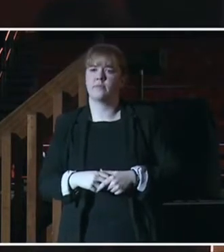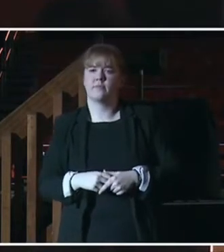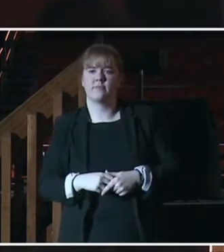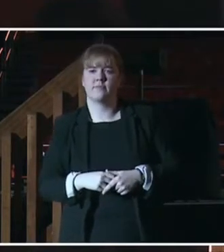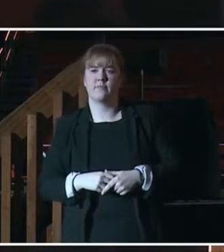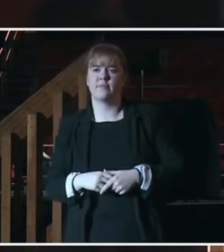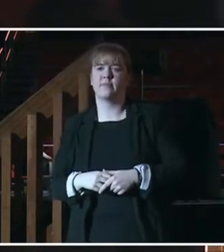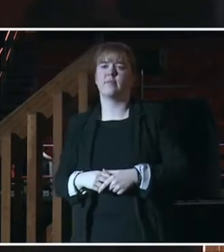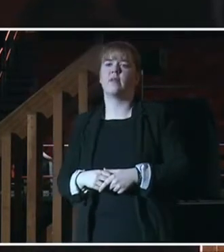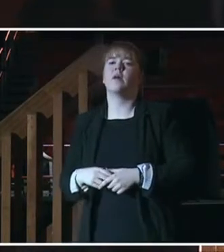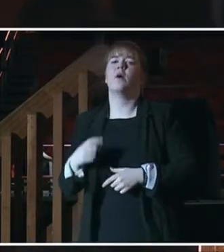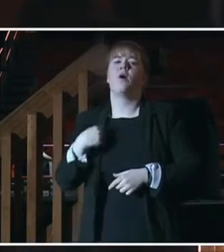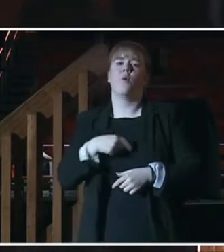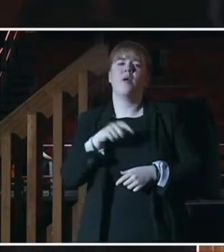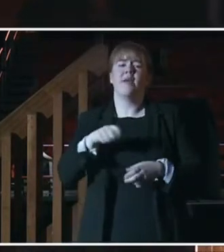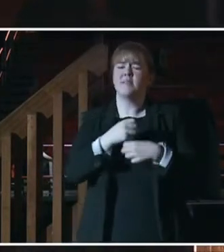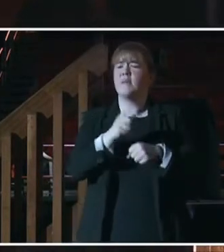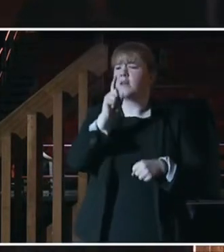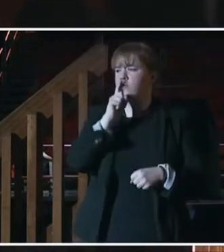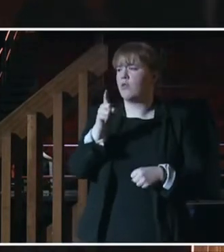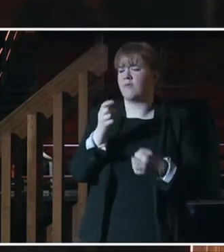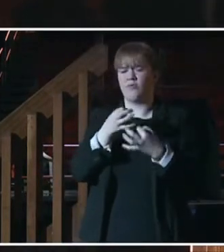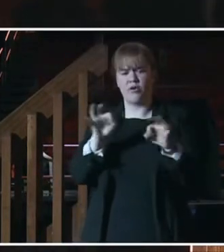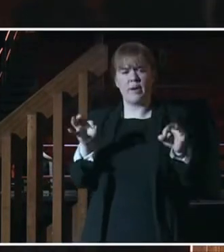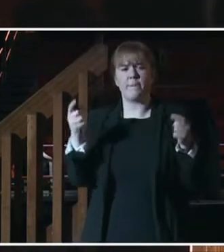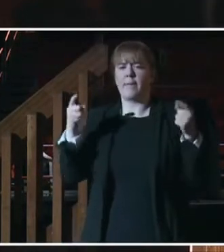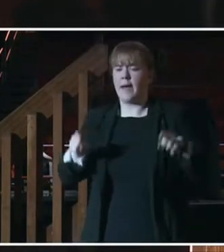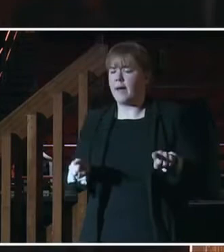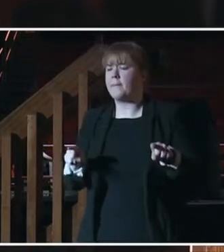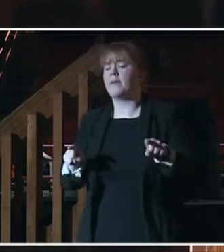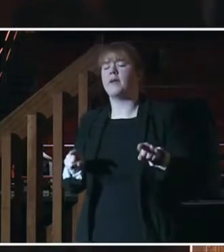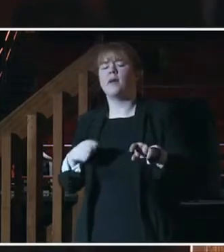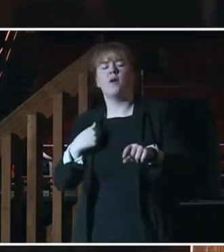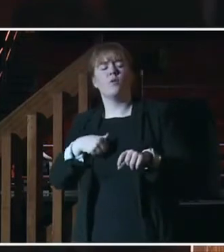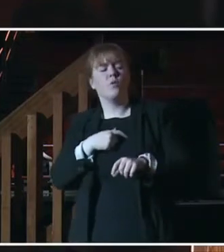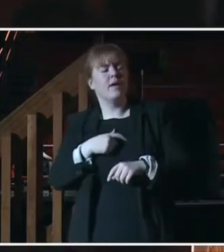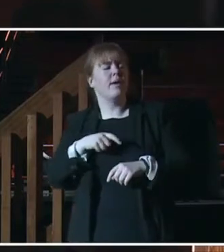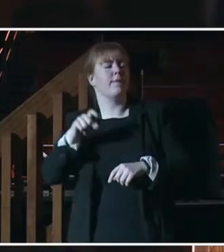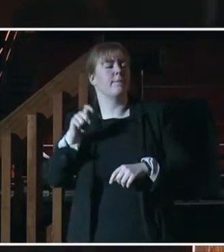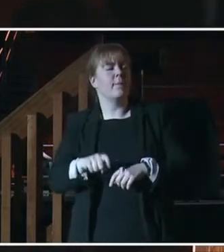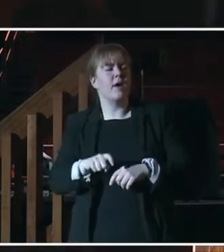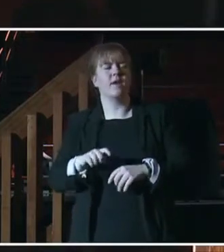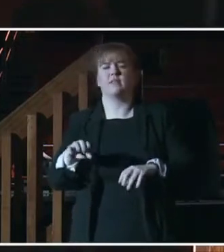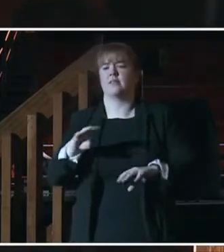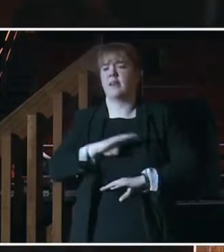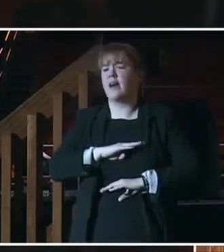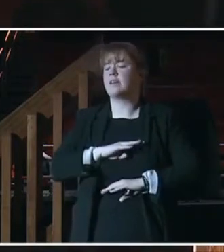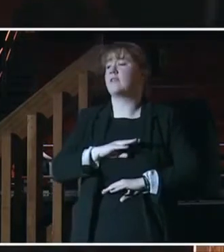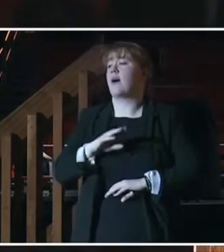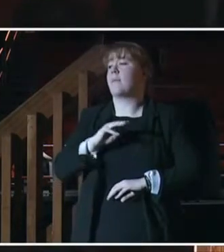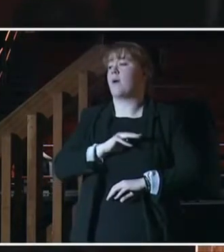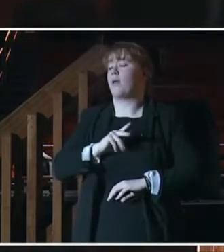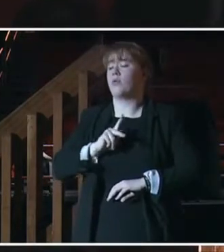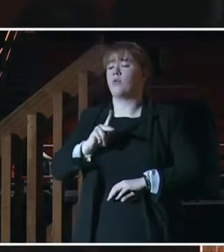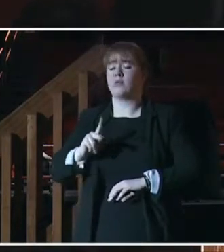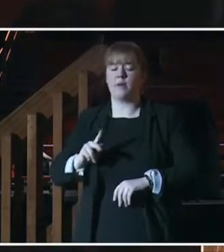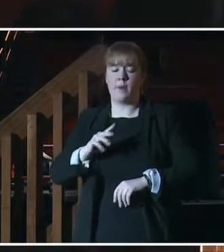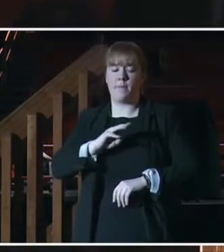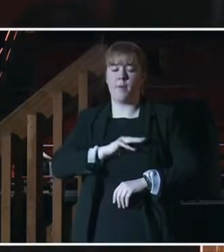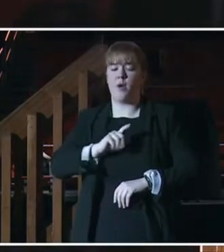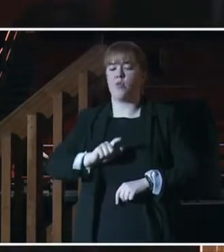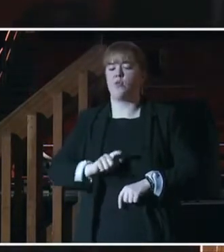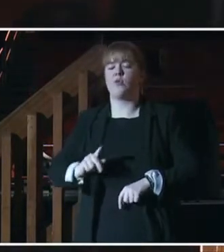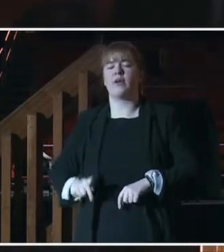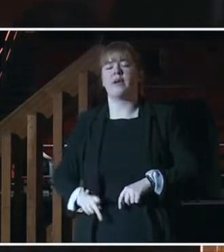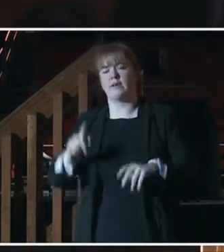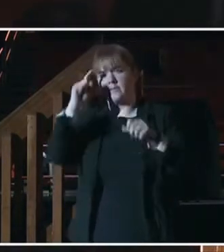We have to ensure our freedom. We have to fulfill Dr. King's legacy. He had some demands of us.